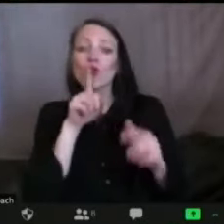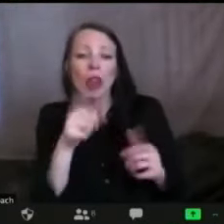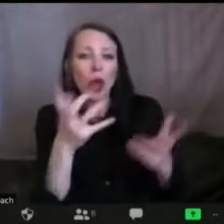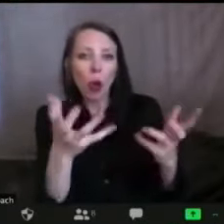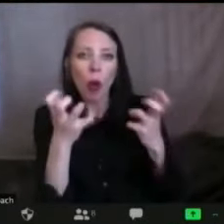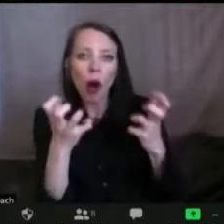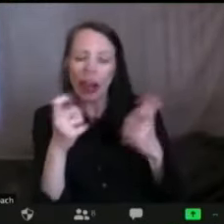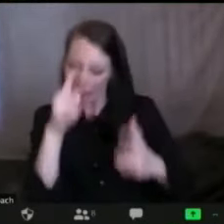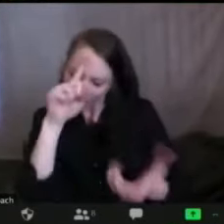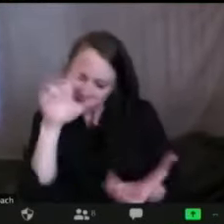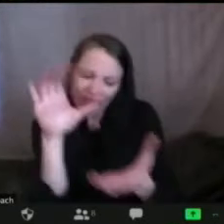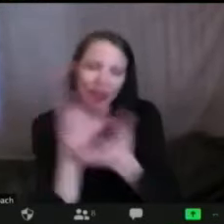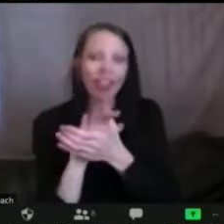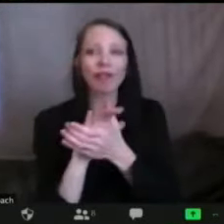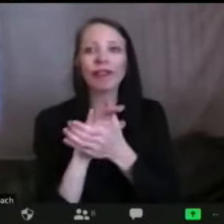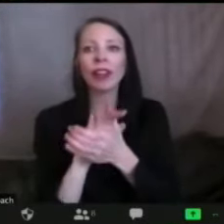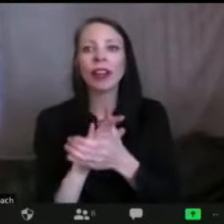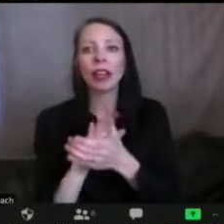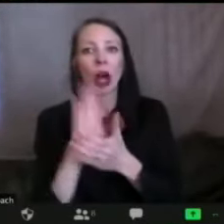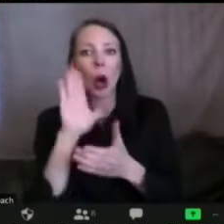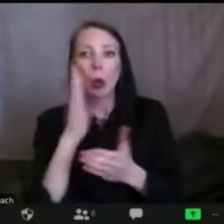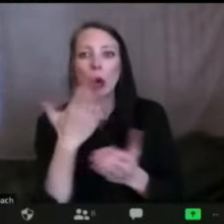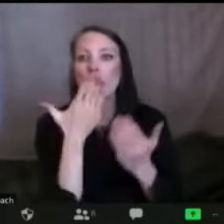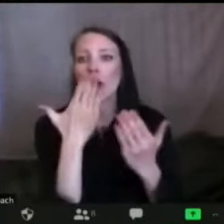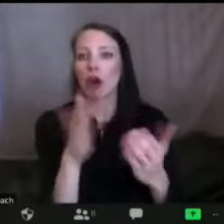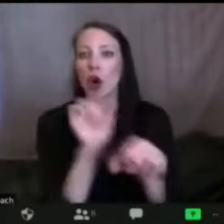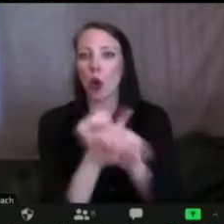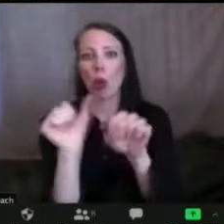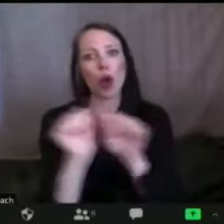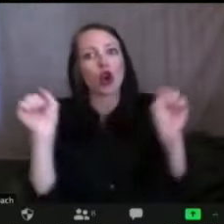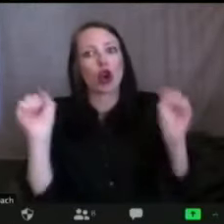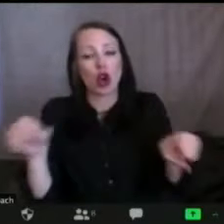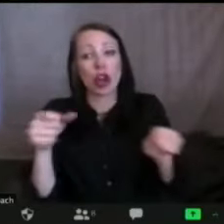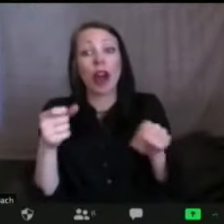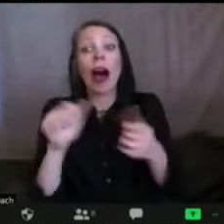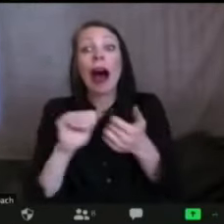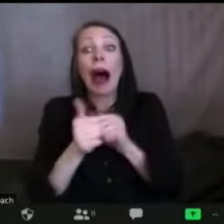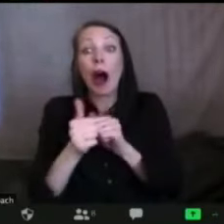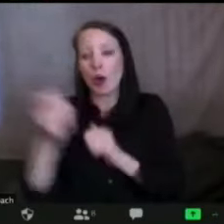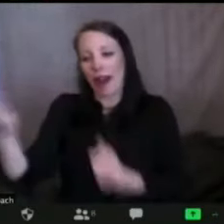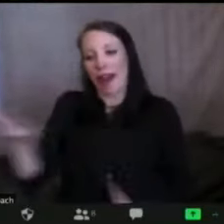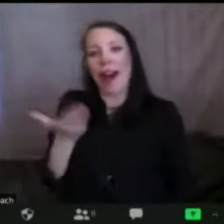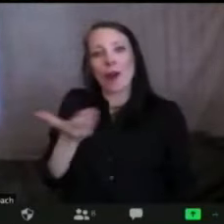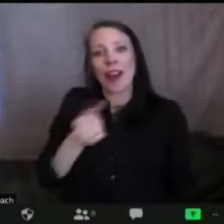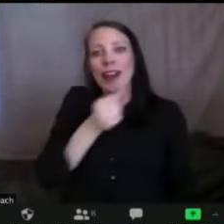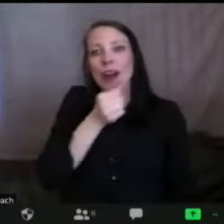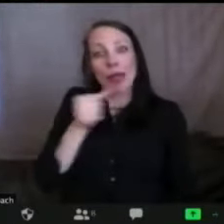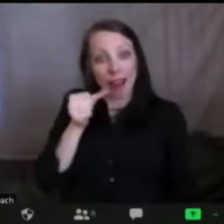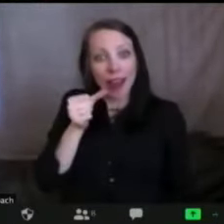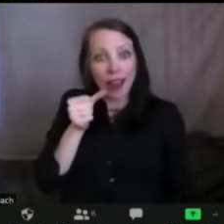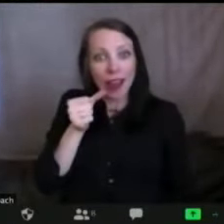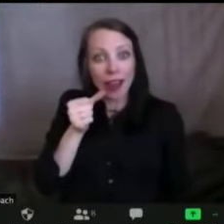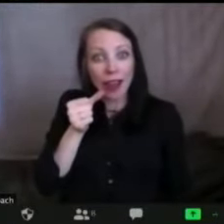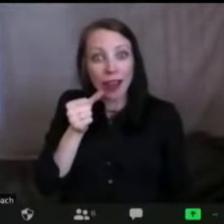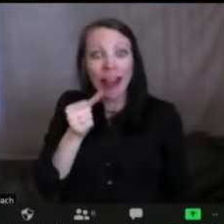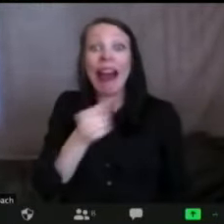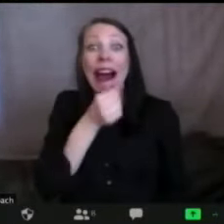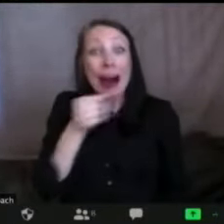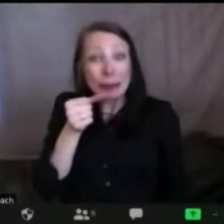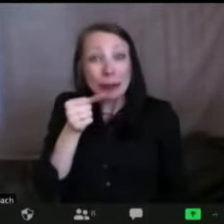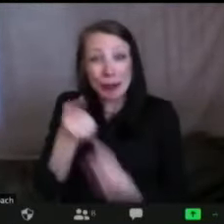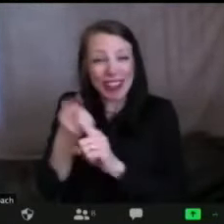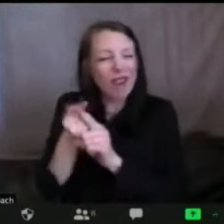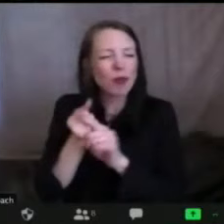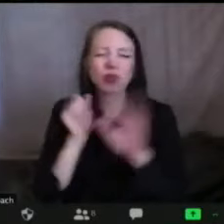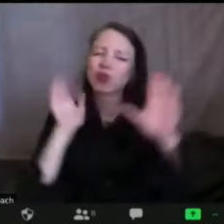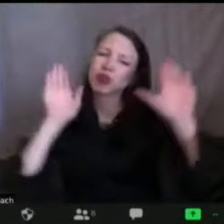strongly believed that something really good was going to come from hiring Abdullahi, and he indeed turned out to be an outstanding member